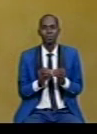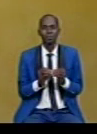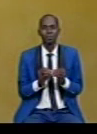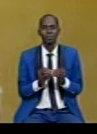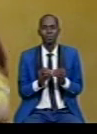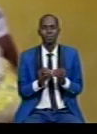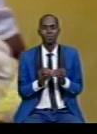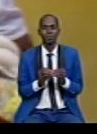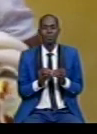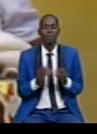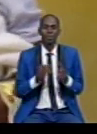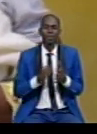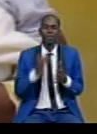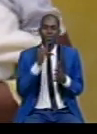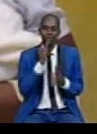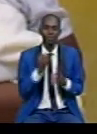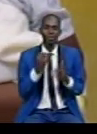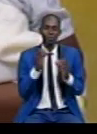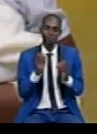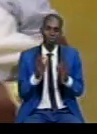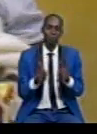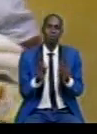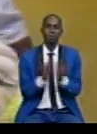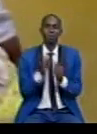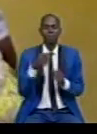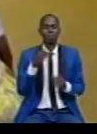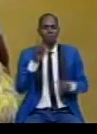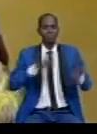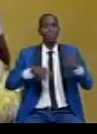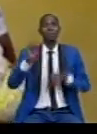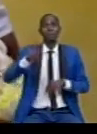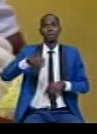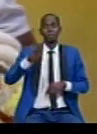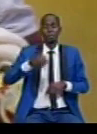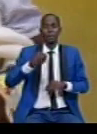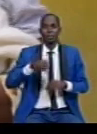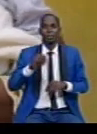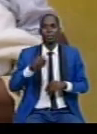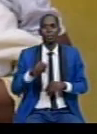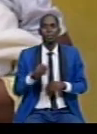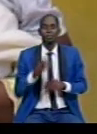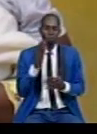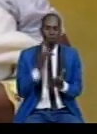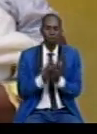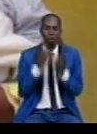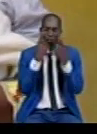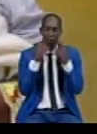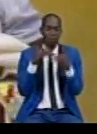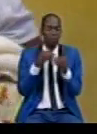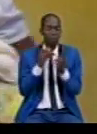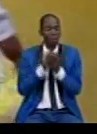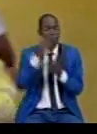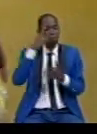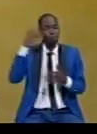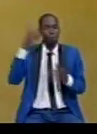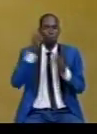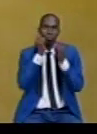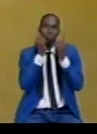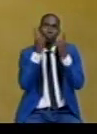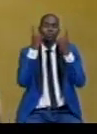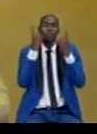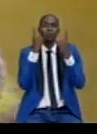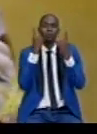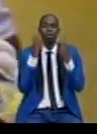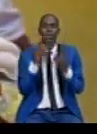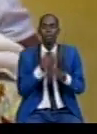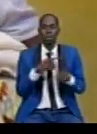It is well with you. And I say, yes. I stopped crying on that dream. I wake up suddenly. As